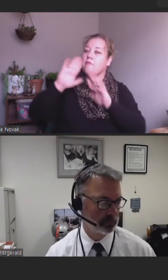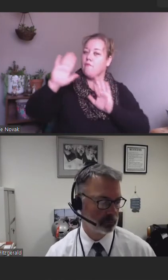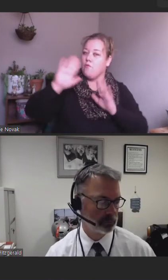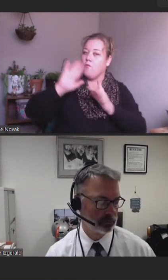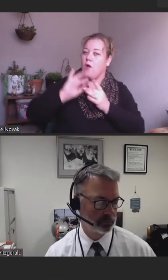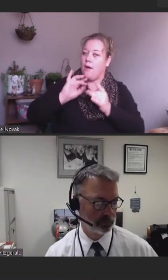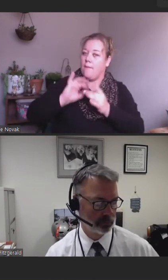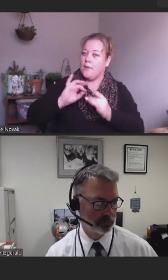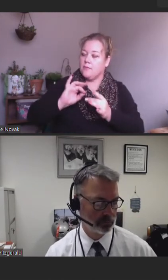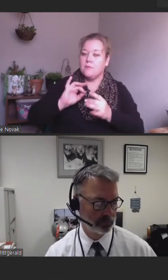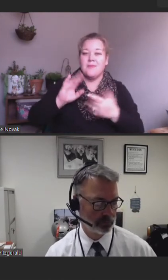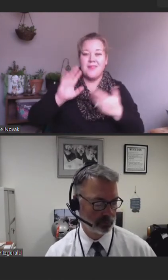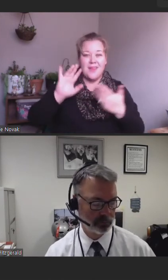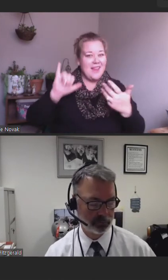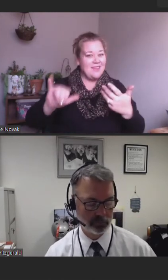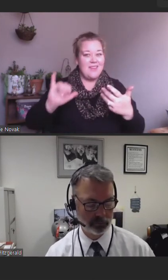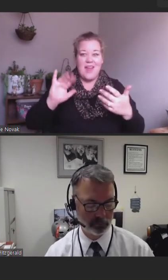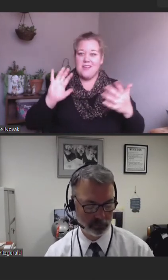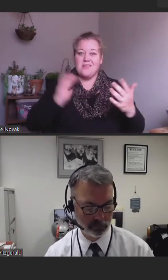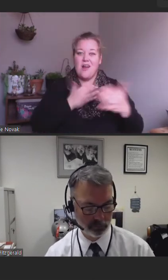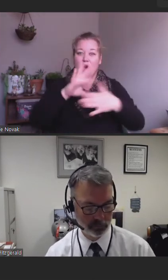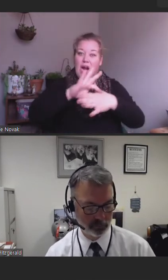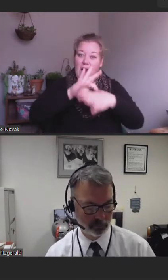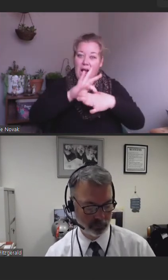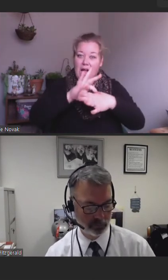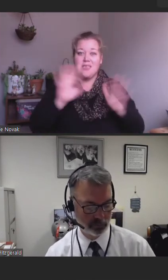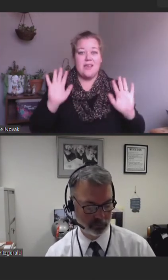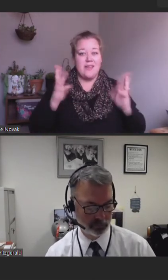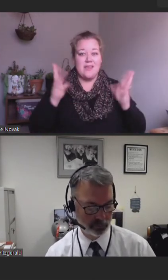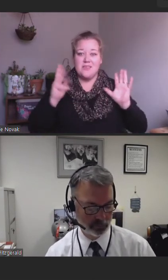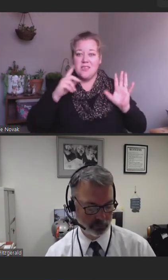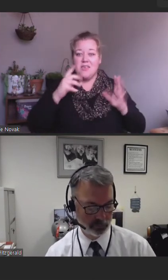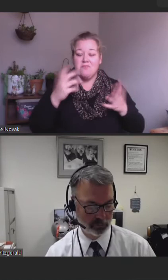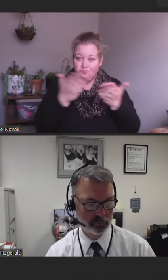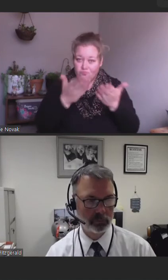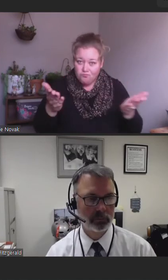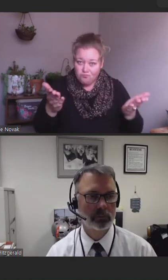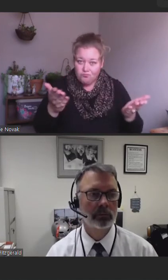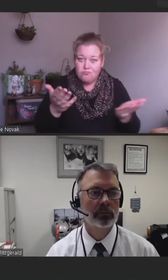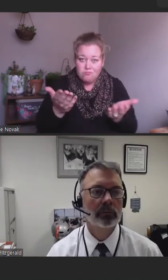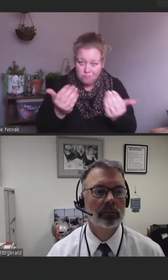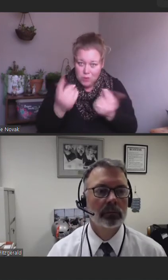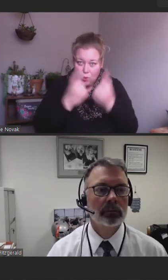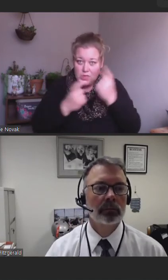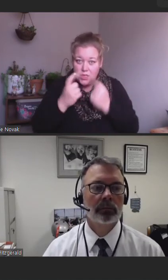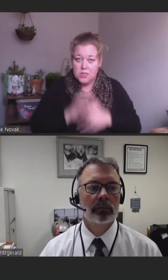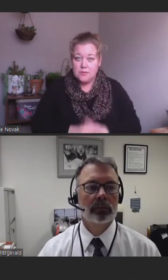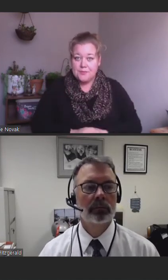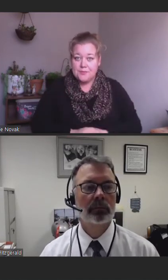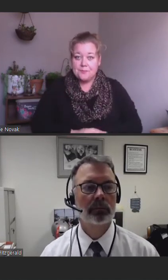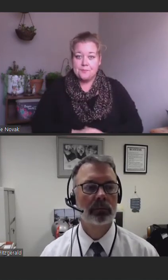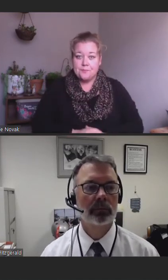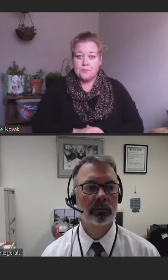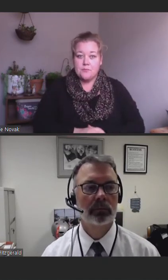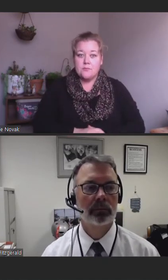That's really the content we had to share, and we'll take questions from our media partners.